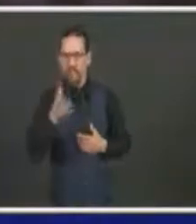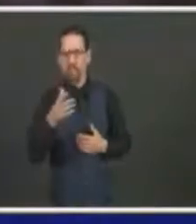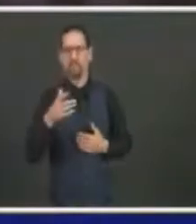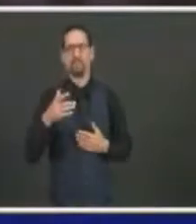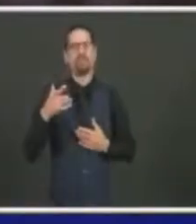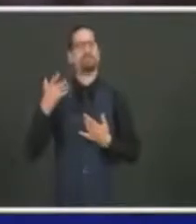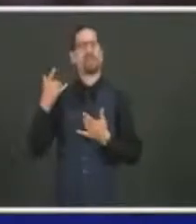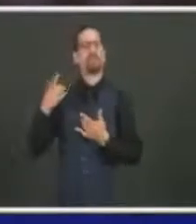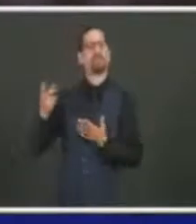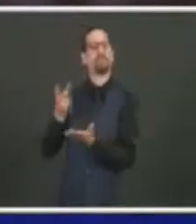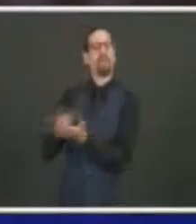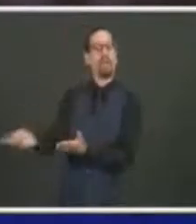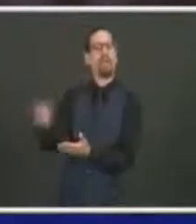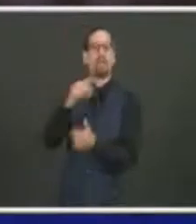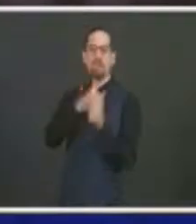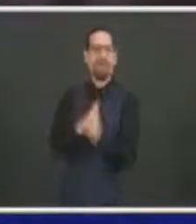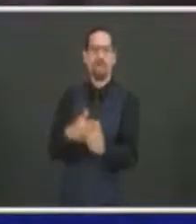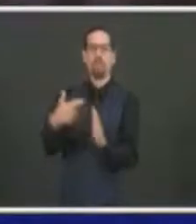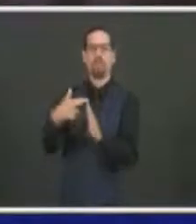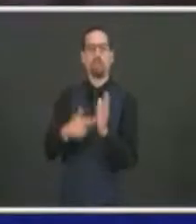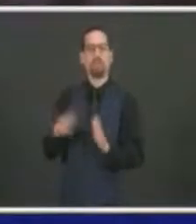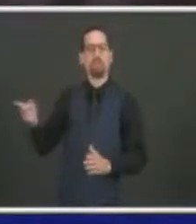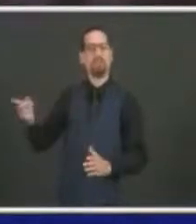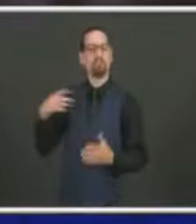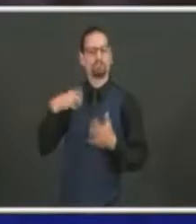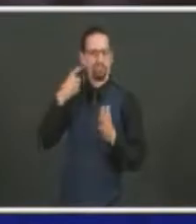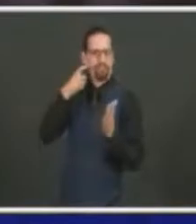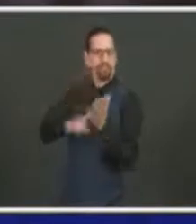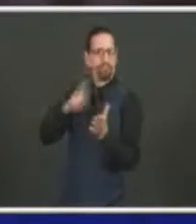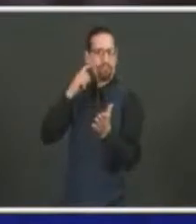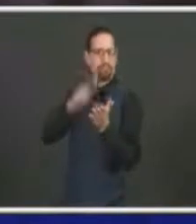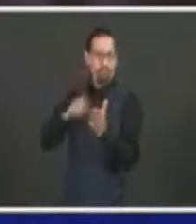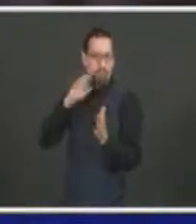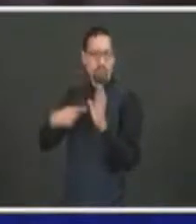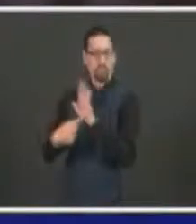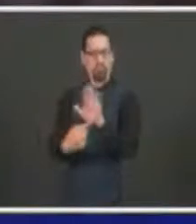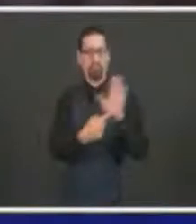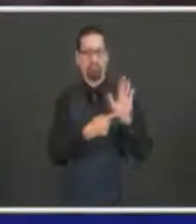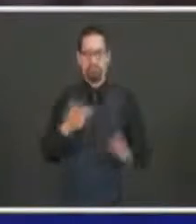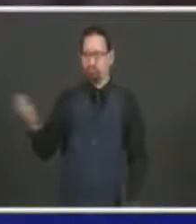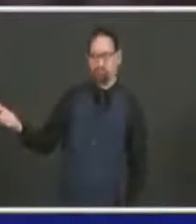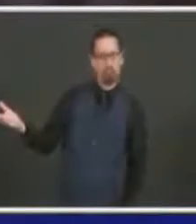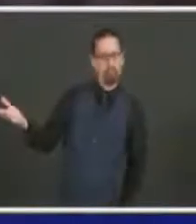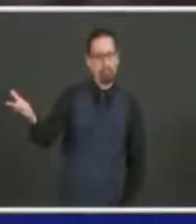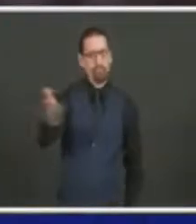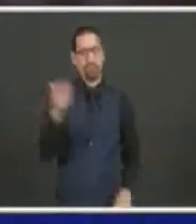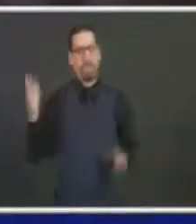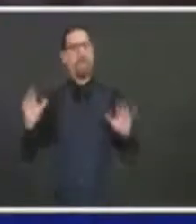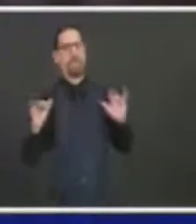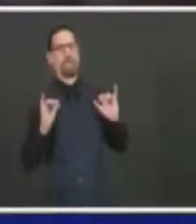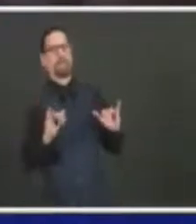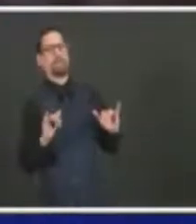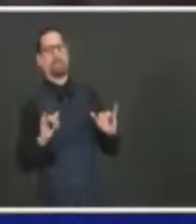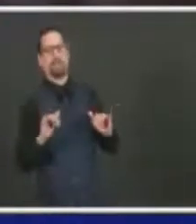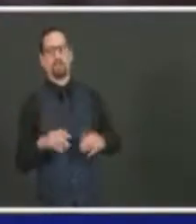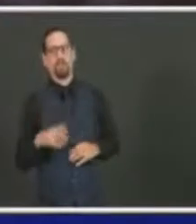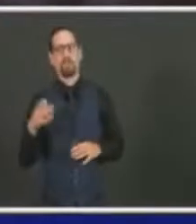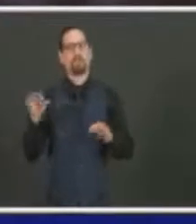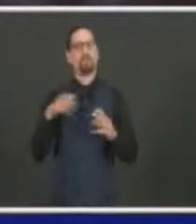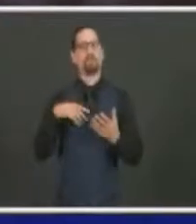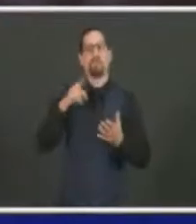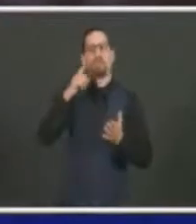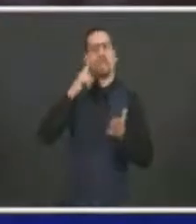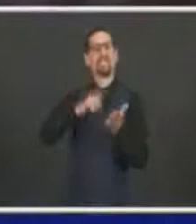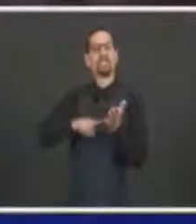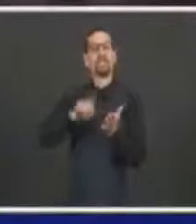of like what's been kind of going on right now, where it's just like random spot checks, or is there going to be? We're always going to do that. Is there also going to